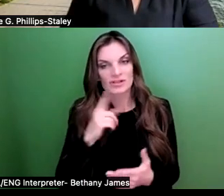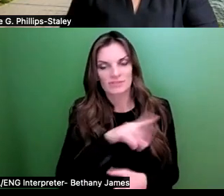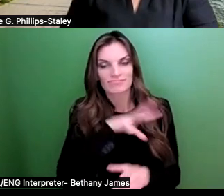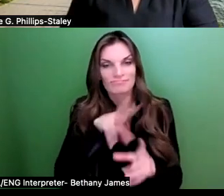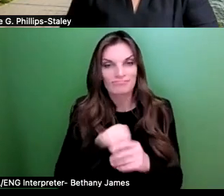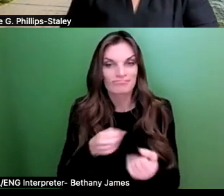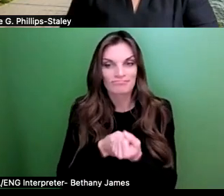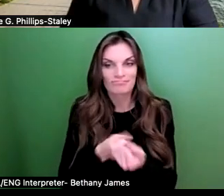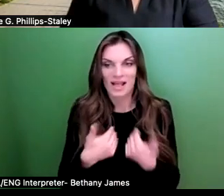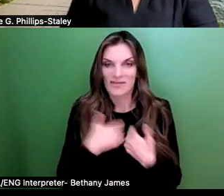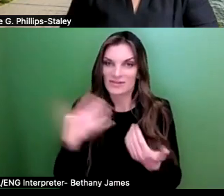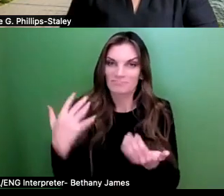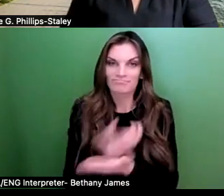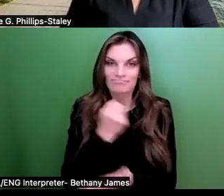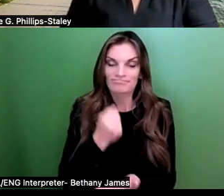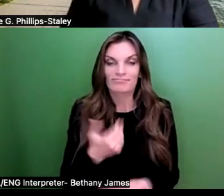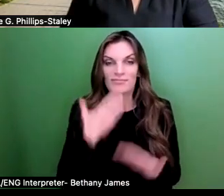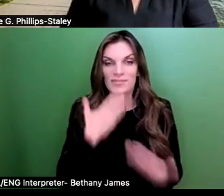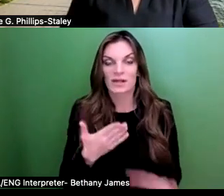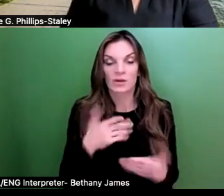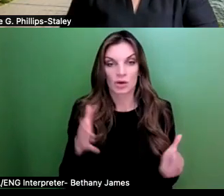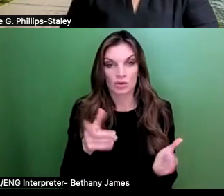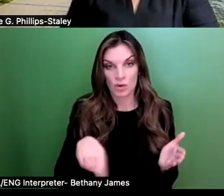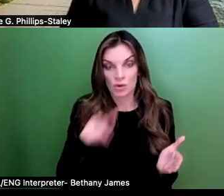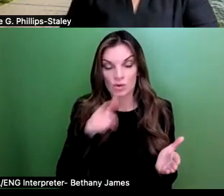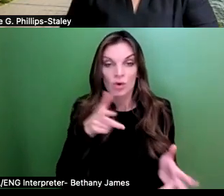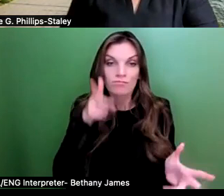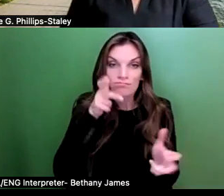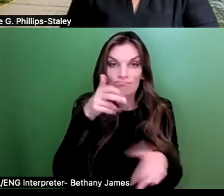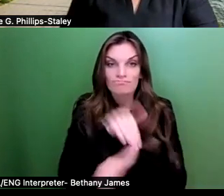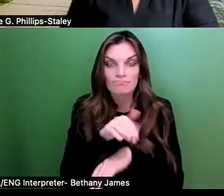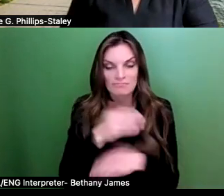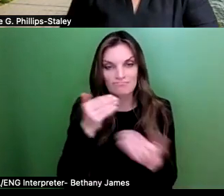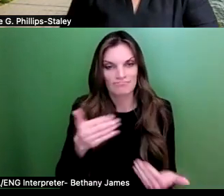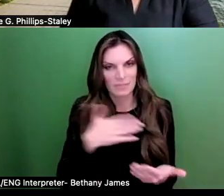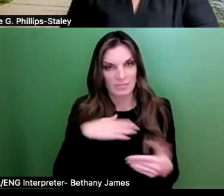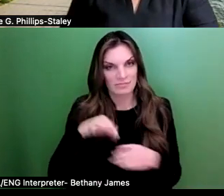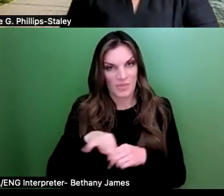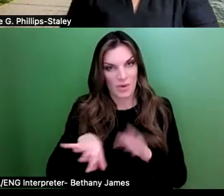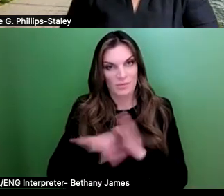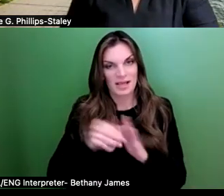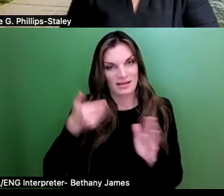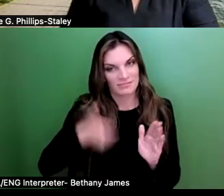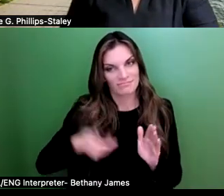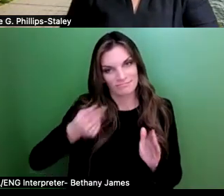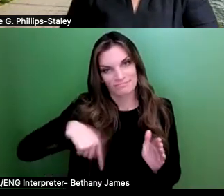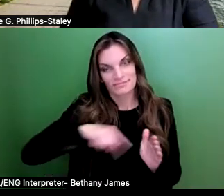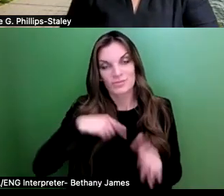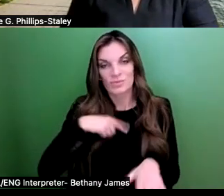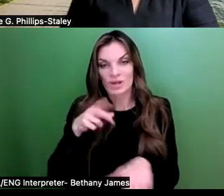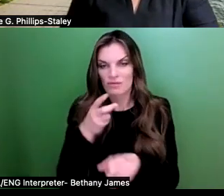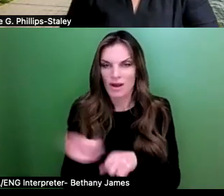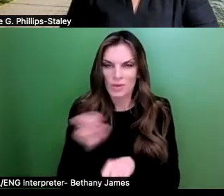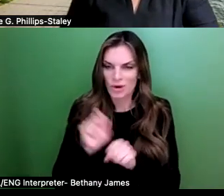providing this opportunity. I would like to encourage those of you listening tonight to consider our slate. I think we've worked very hard, very progressively,